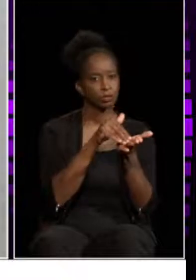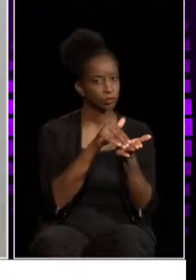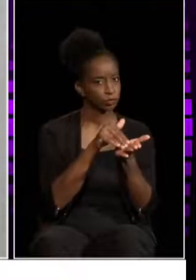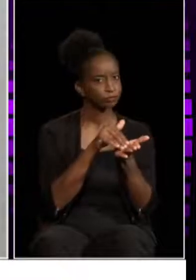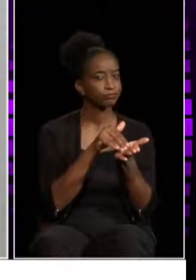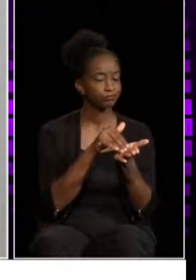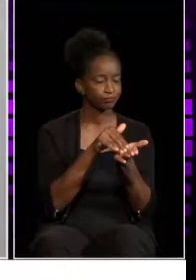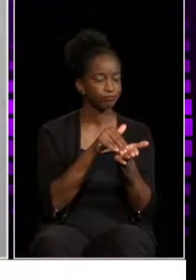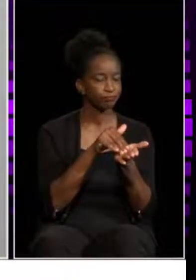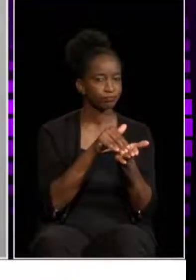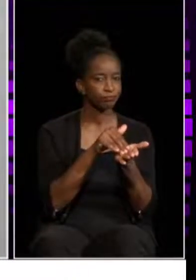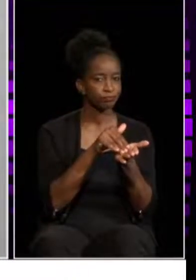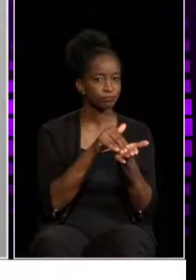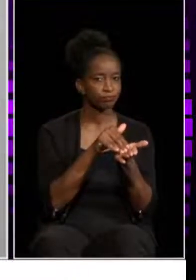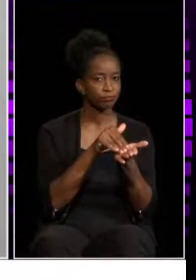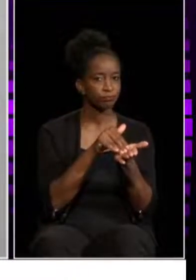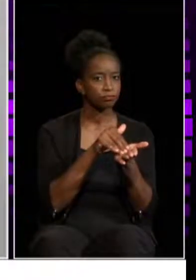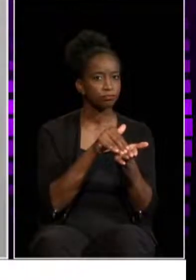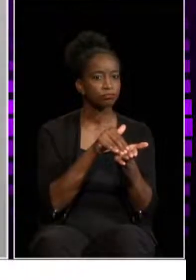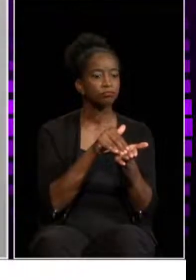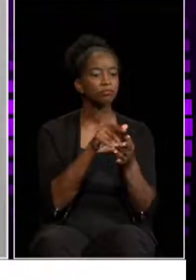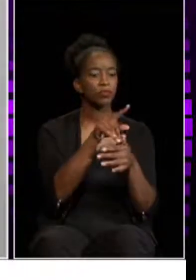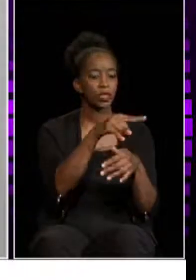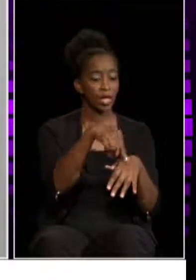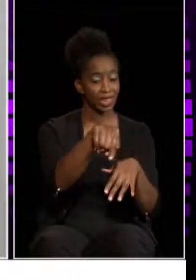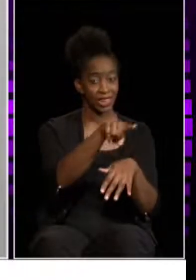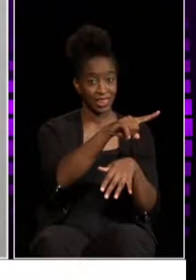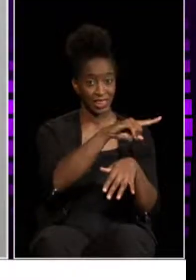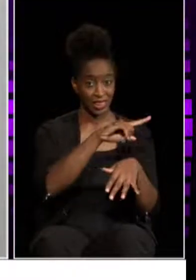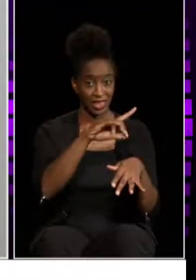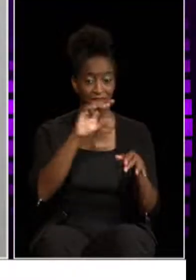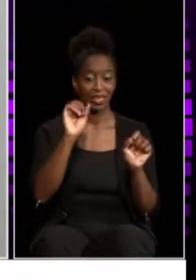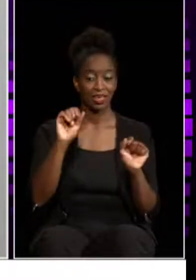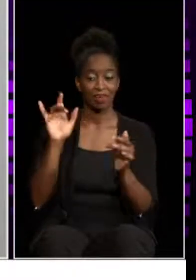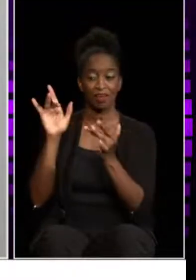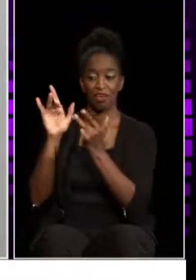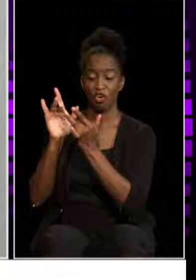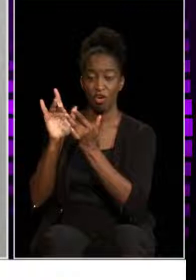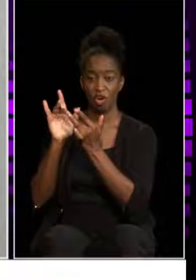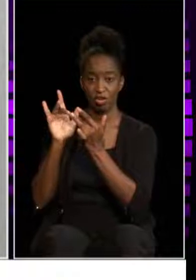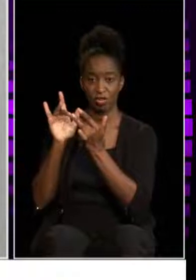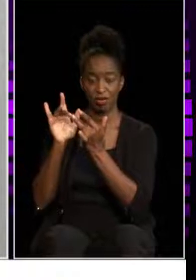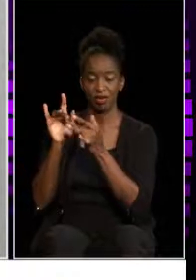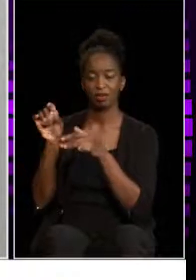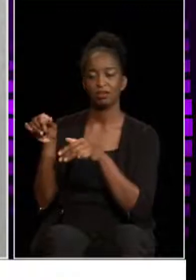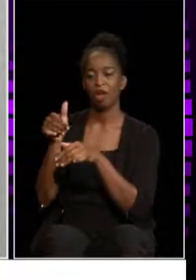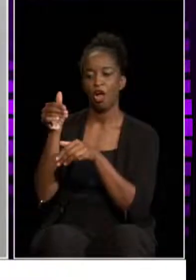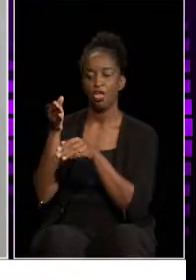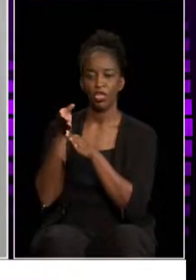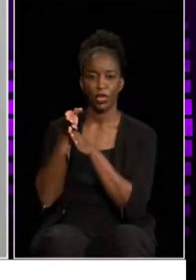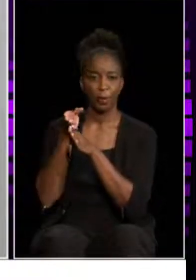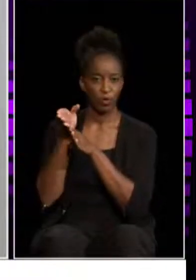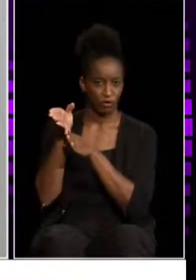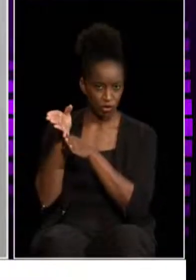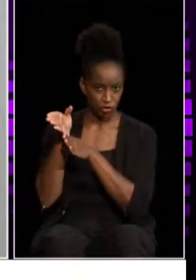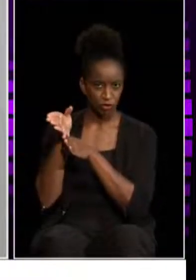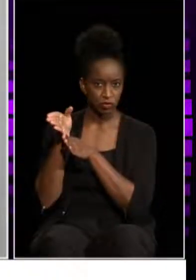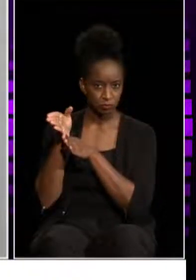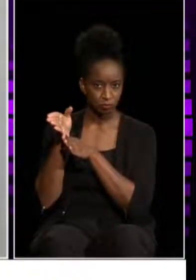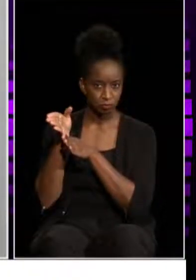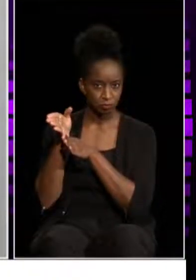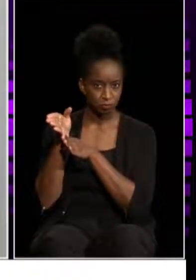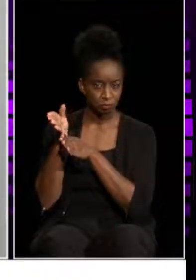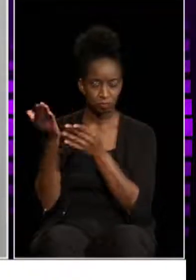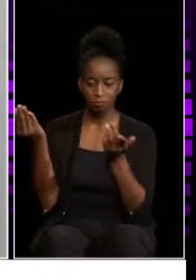relationships with higher professionals as well. Now, barring that, nothing is as good as a